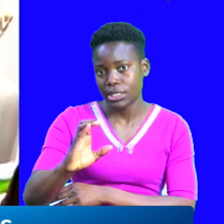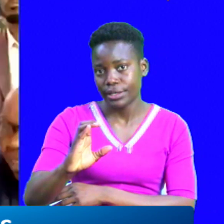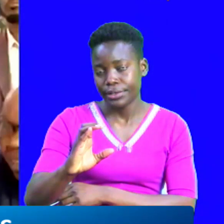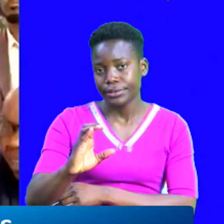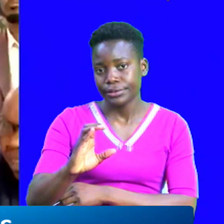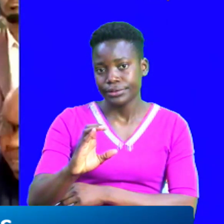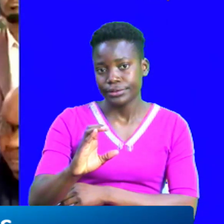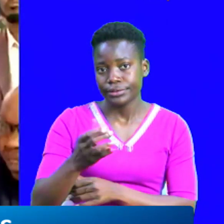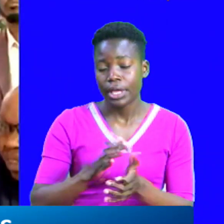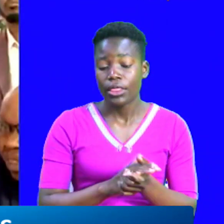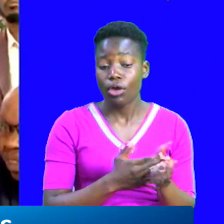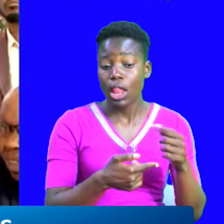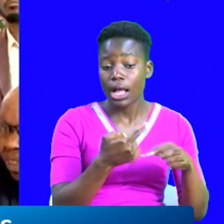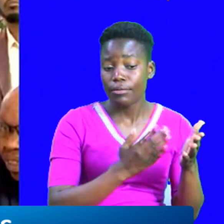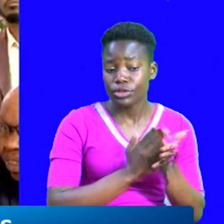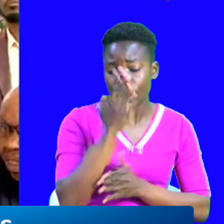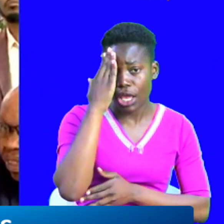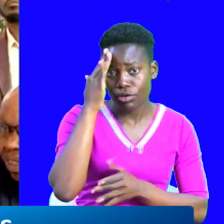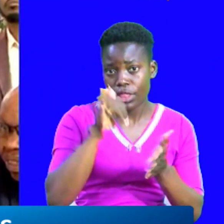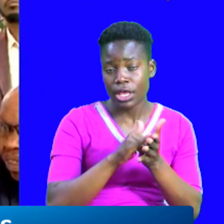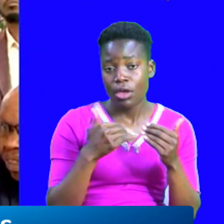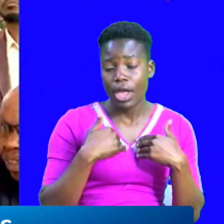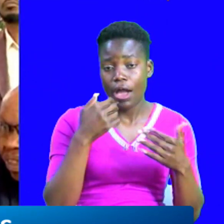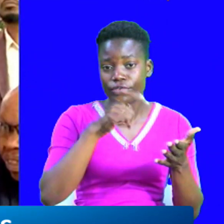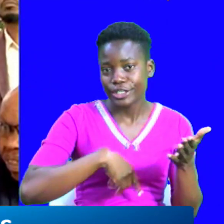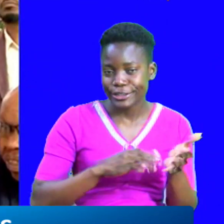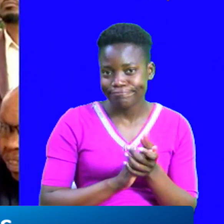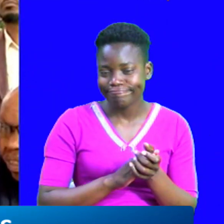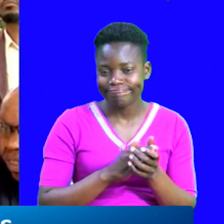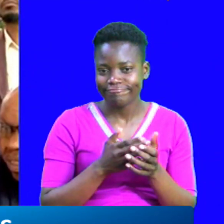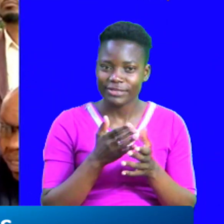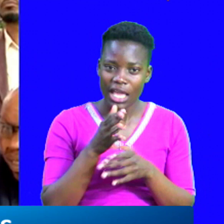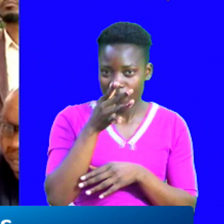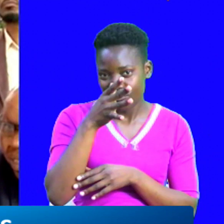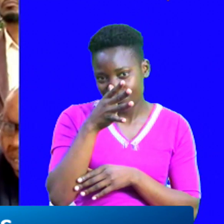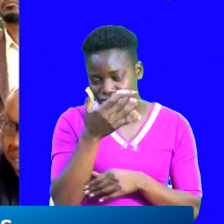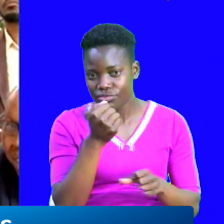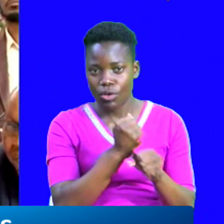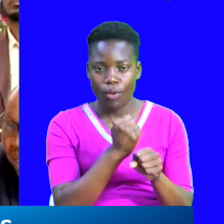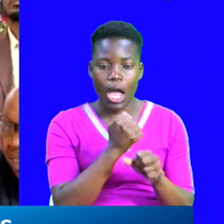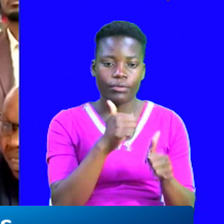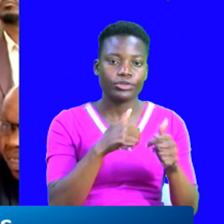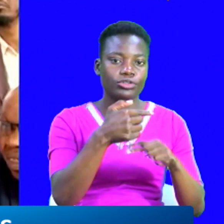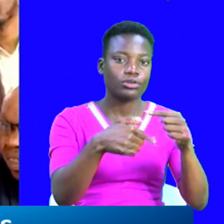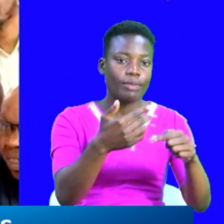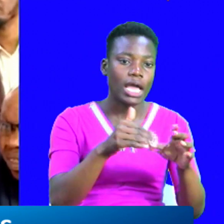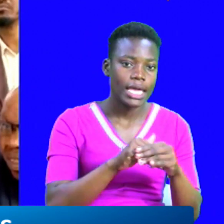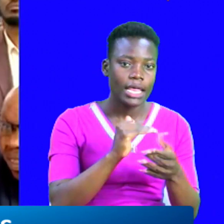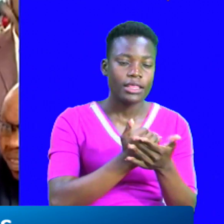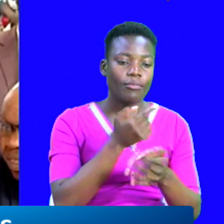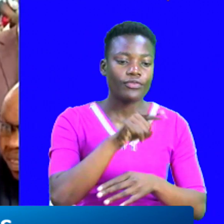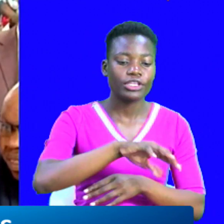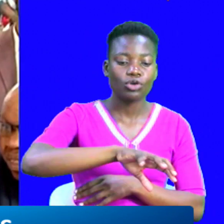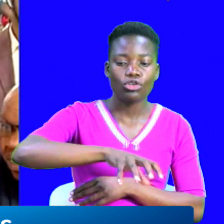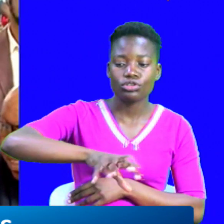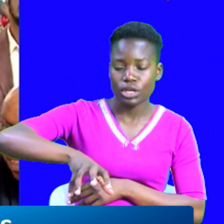Commission. Gone through and realized that there were some jumpy, fishy operations going on in some of these